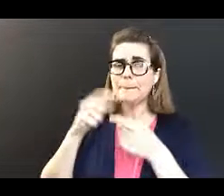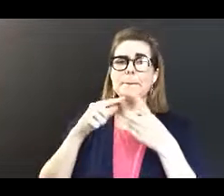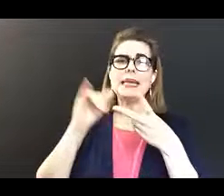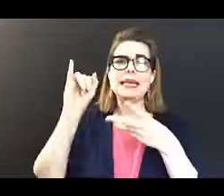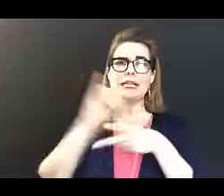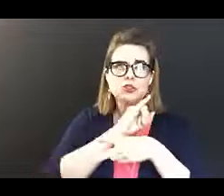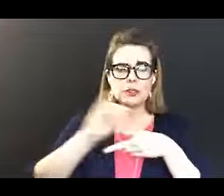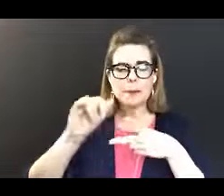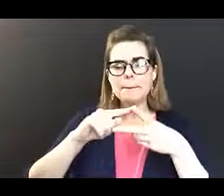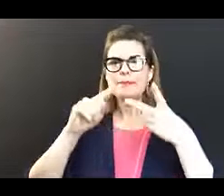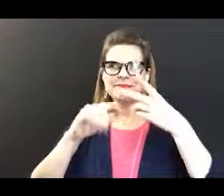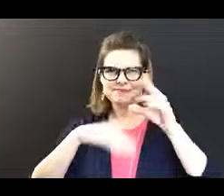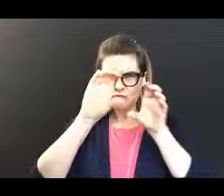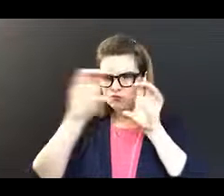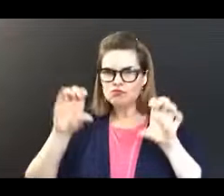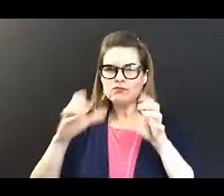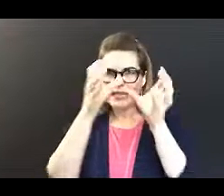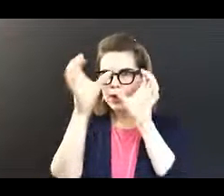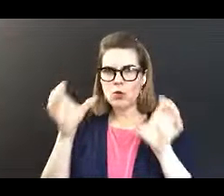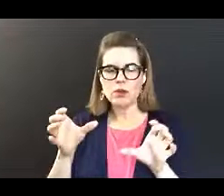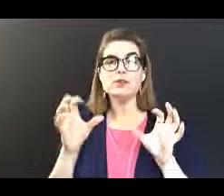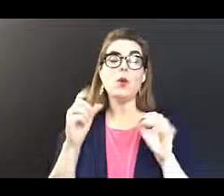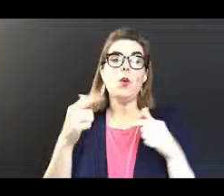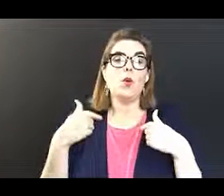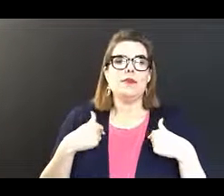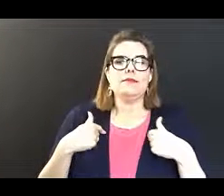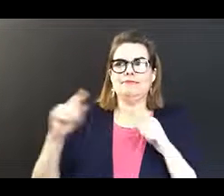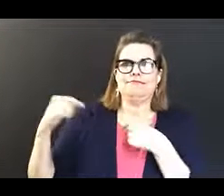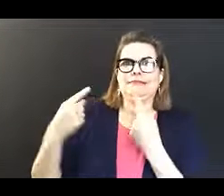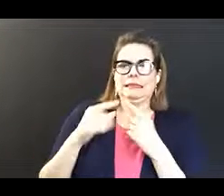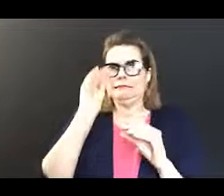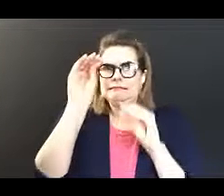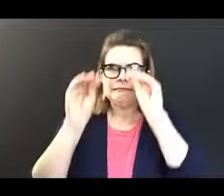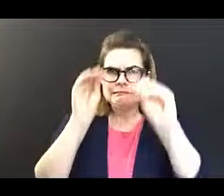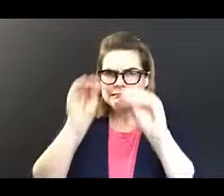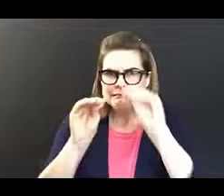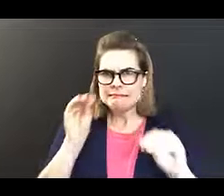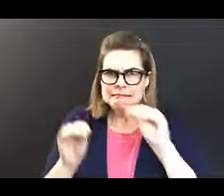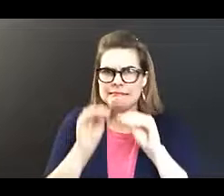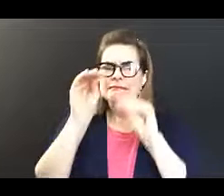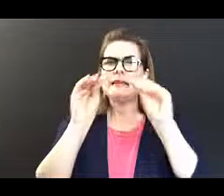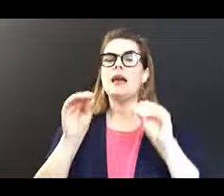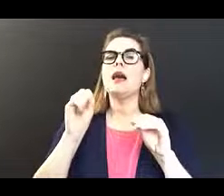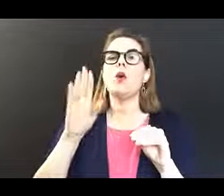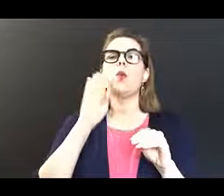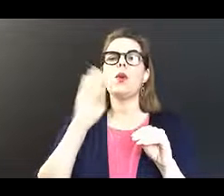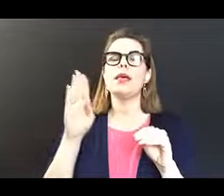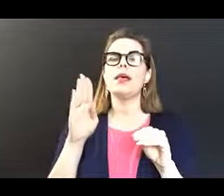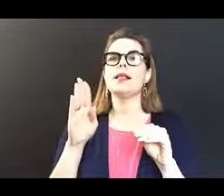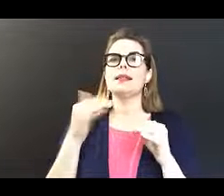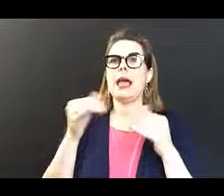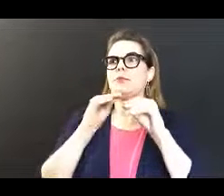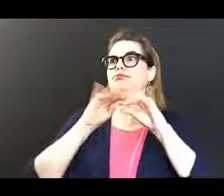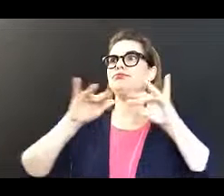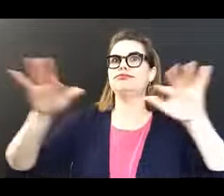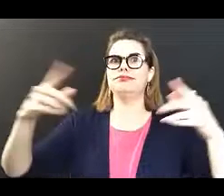we've been building it. And so now we're kind of getting ready to get the word out. And so we'll be sharing this with students and families, that this is a place that they can go